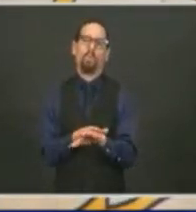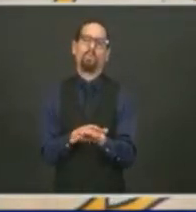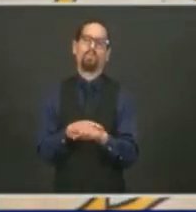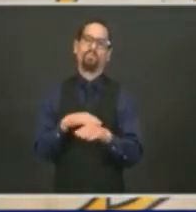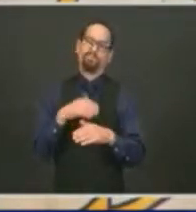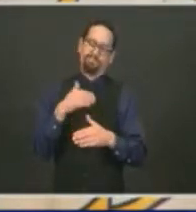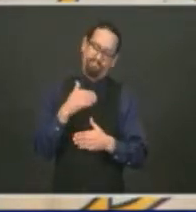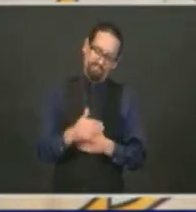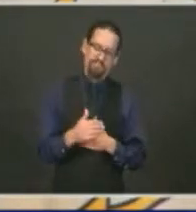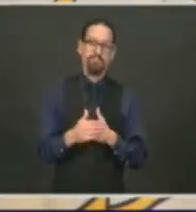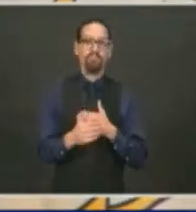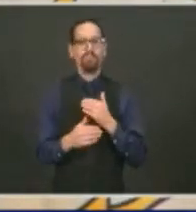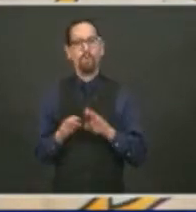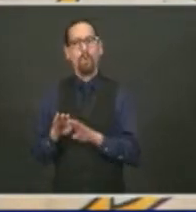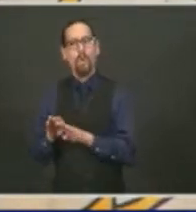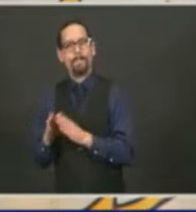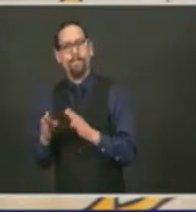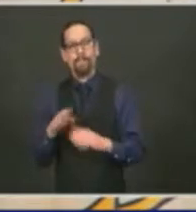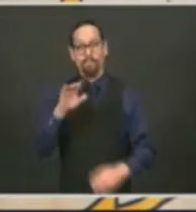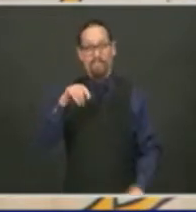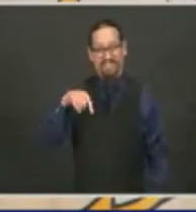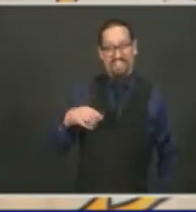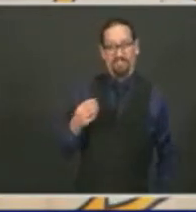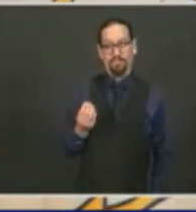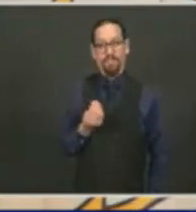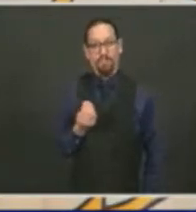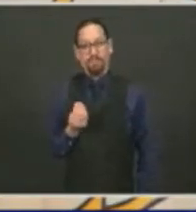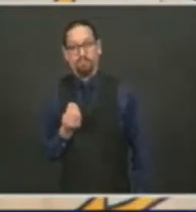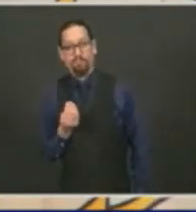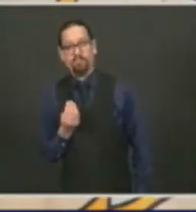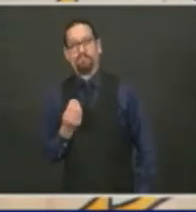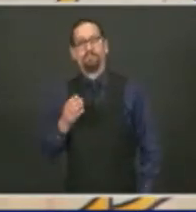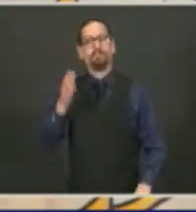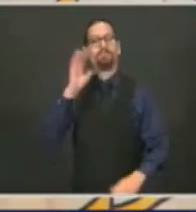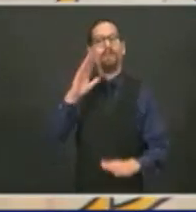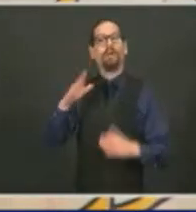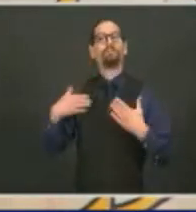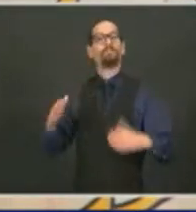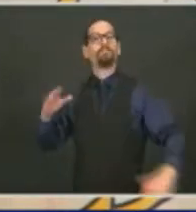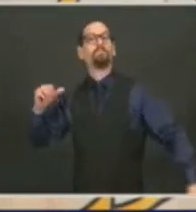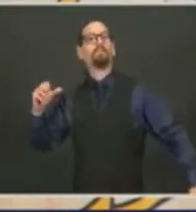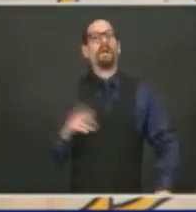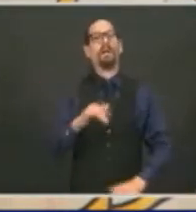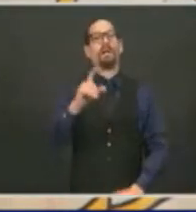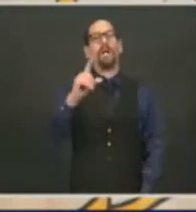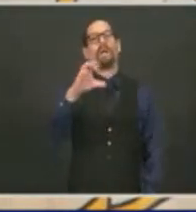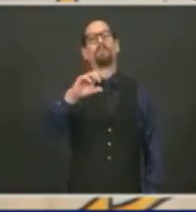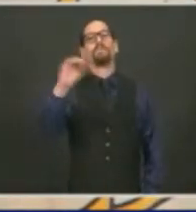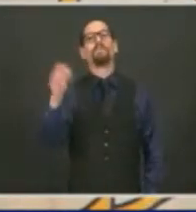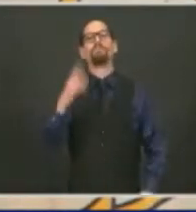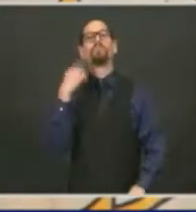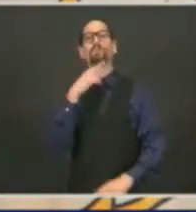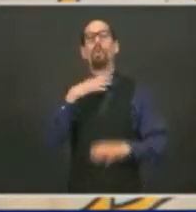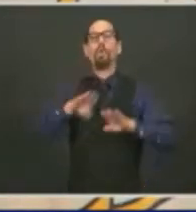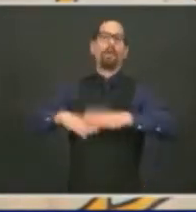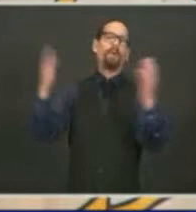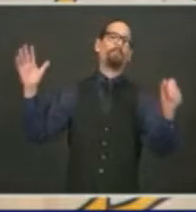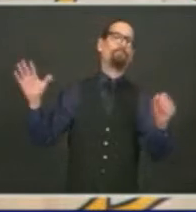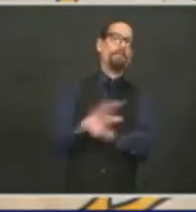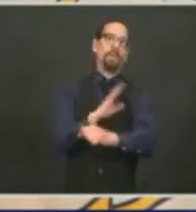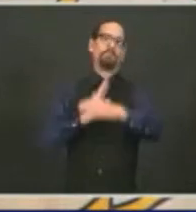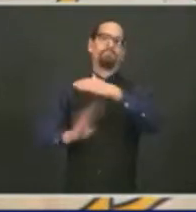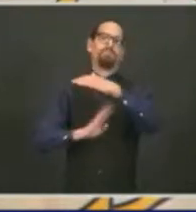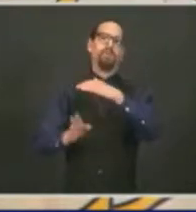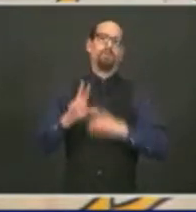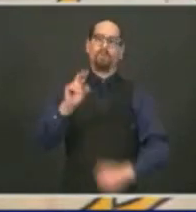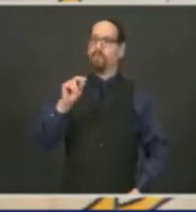we're not going back to 100% capacity in restaurants. We're moving up to 50%. We're not